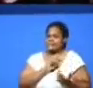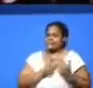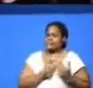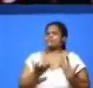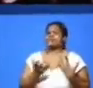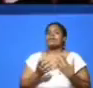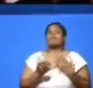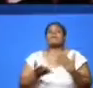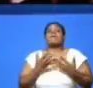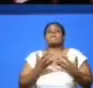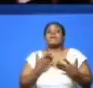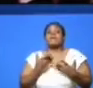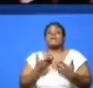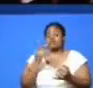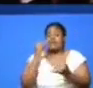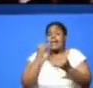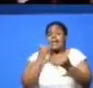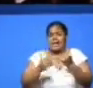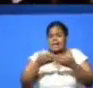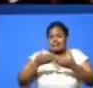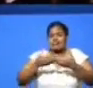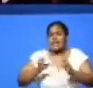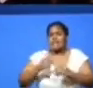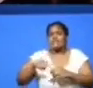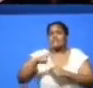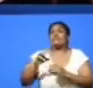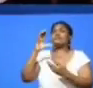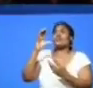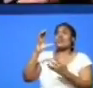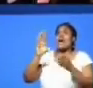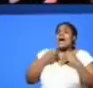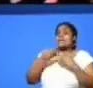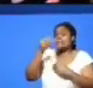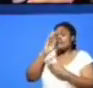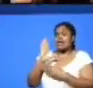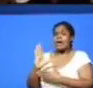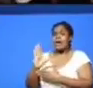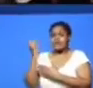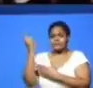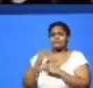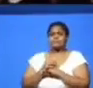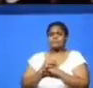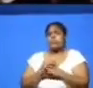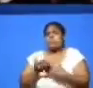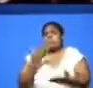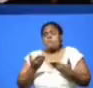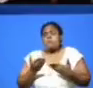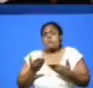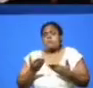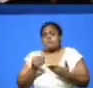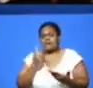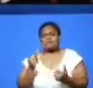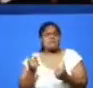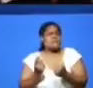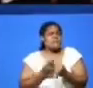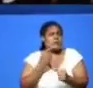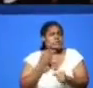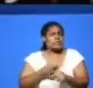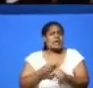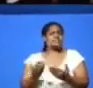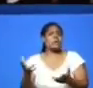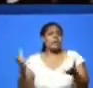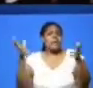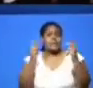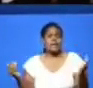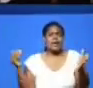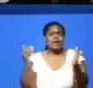God's last voice to you. This may not be the first time you're hearing or getting a chance to hear God's word repeatedly.